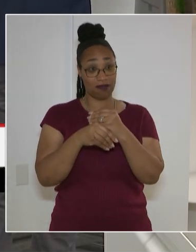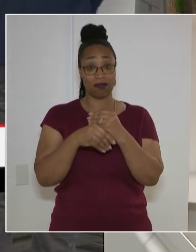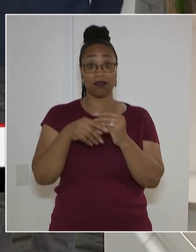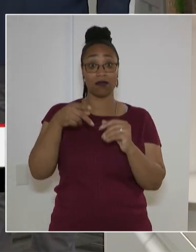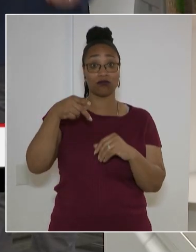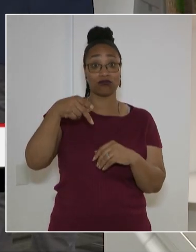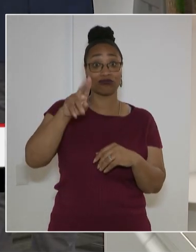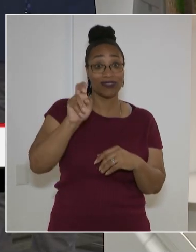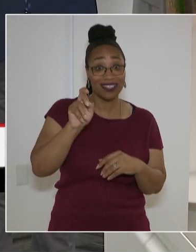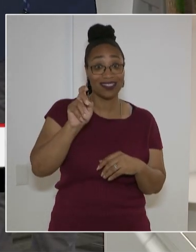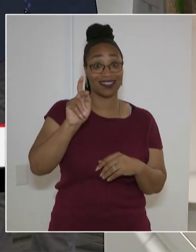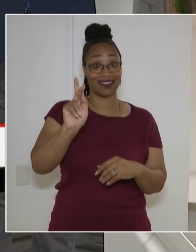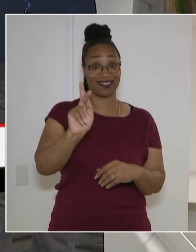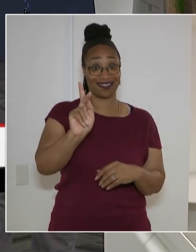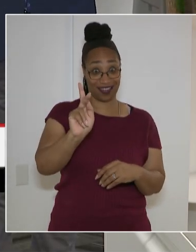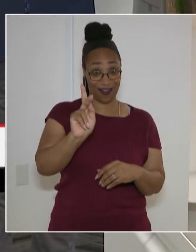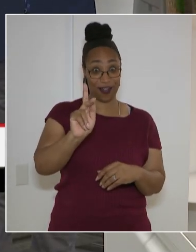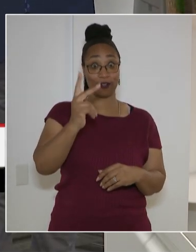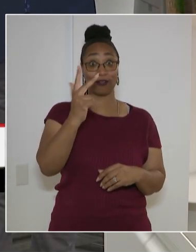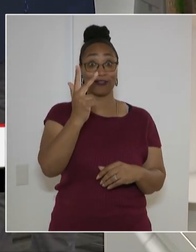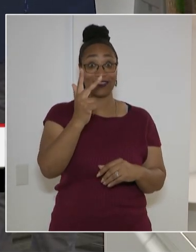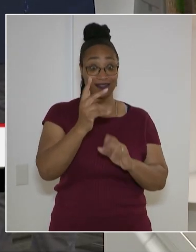years old, and it is universal.